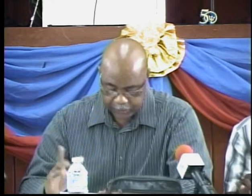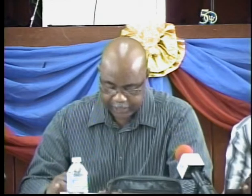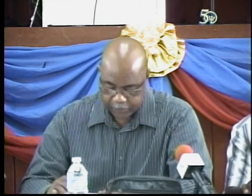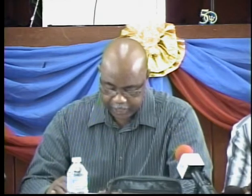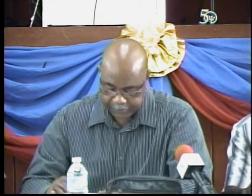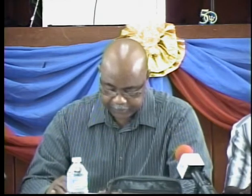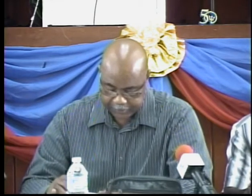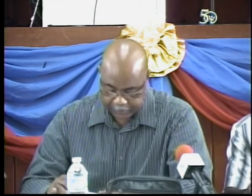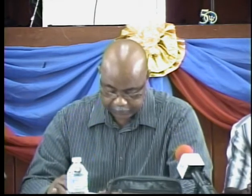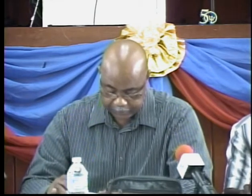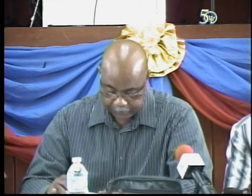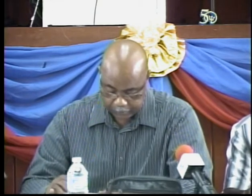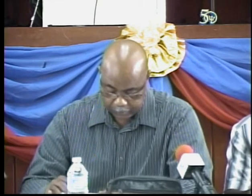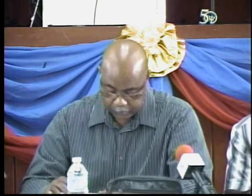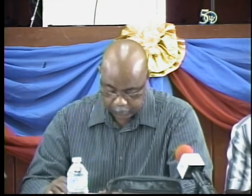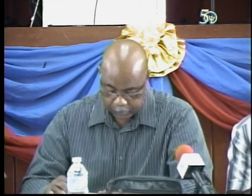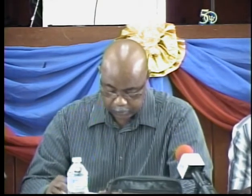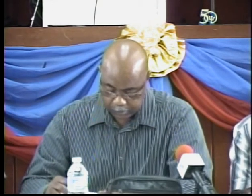Drug-related crimes,